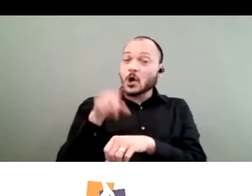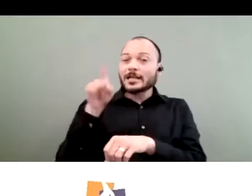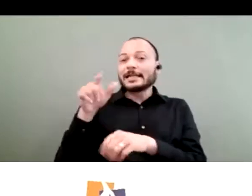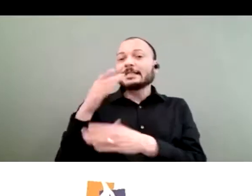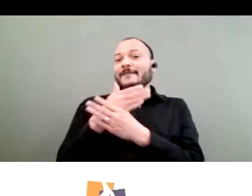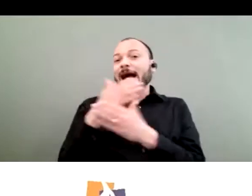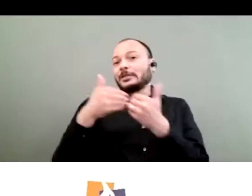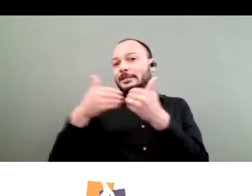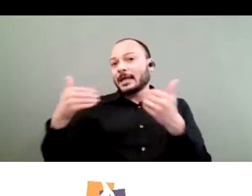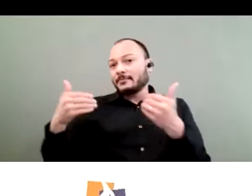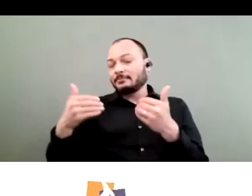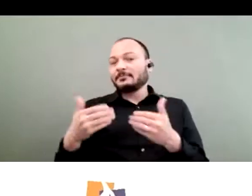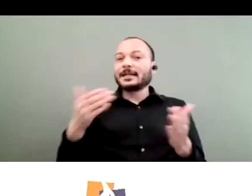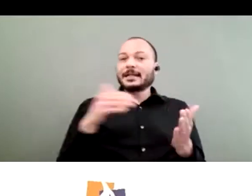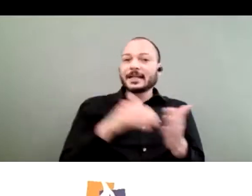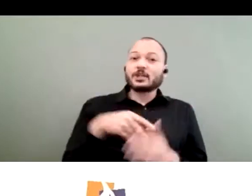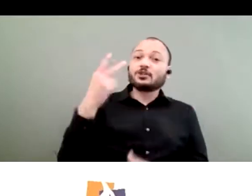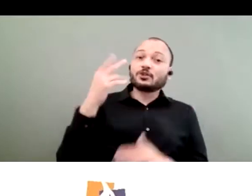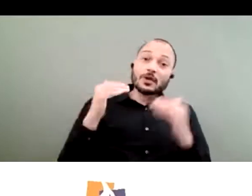living together,